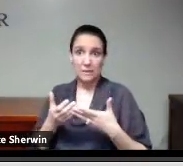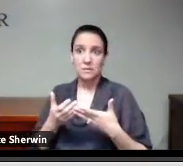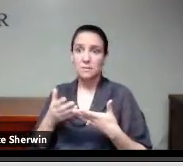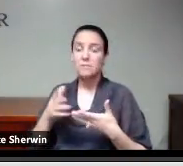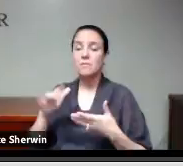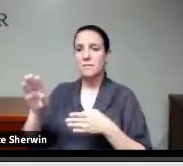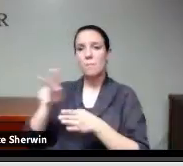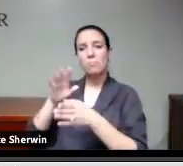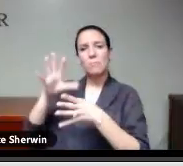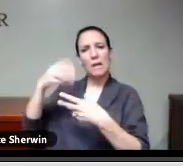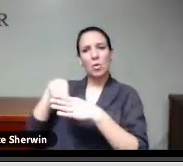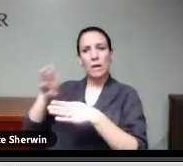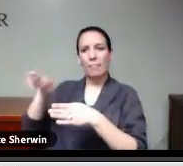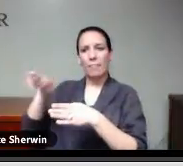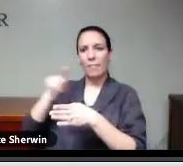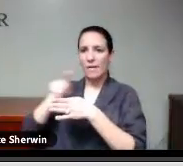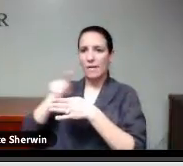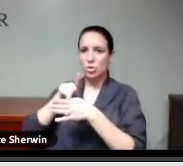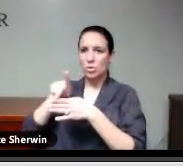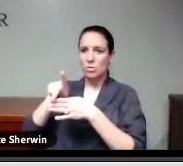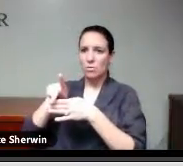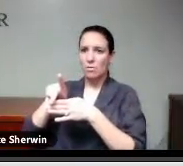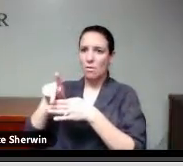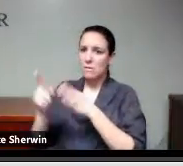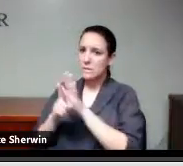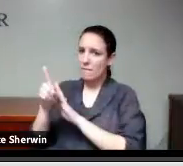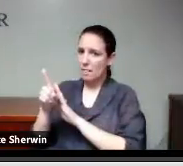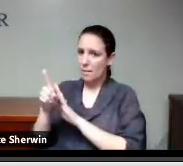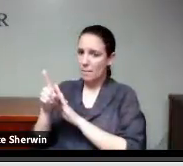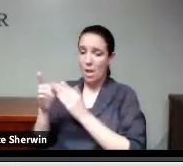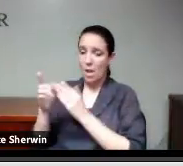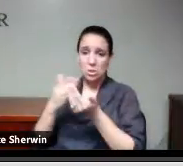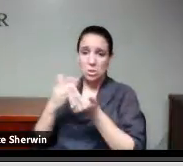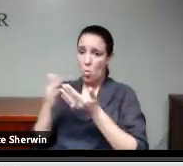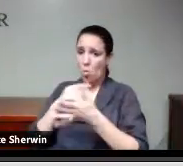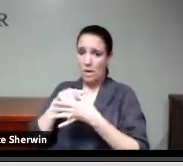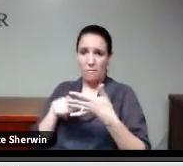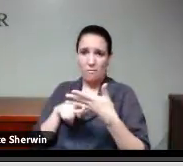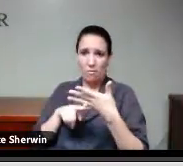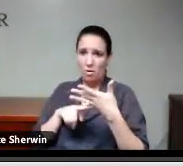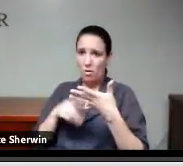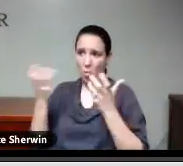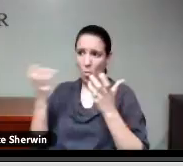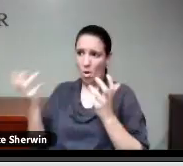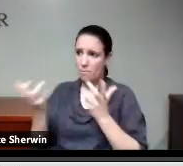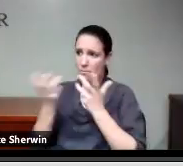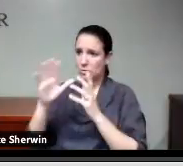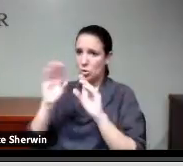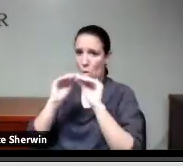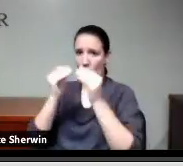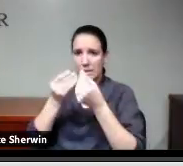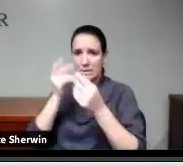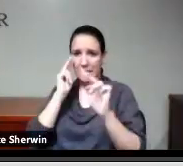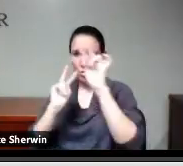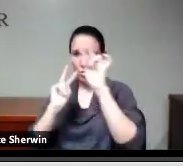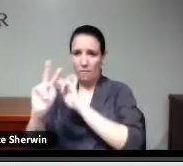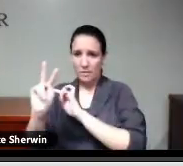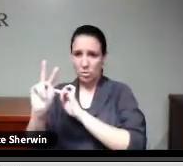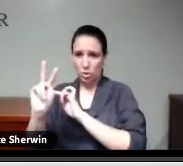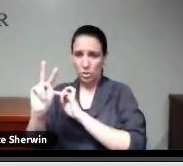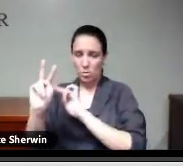development experiences. Whatever the new behaviors are that are consistent with your organizational vision and values and